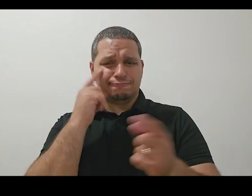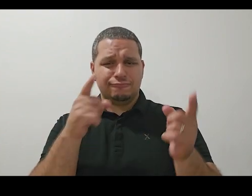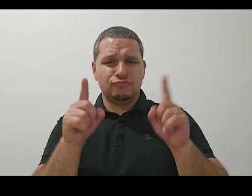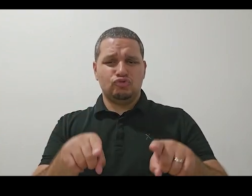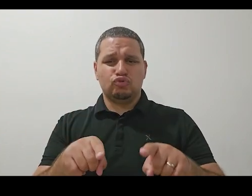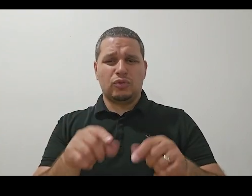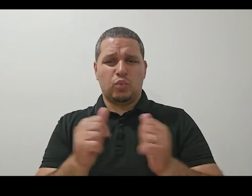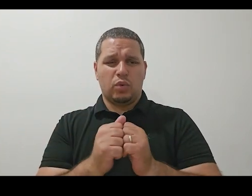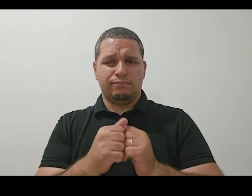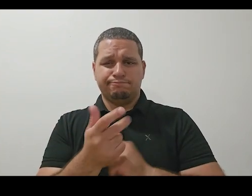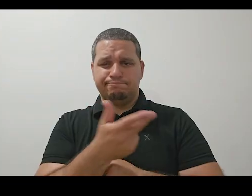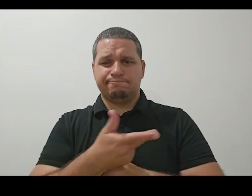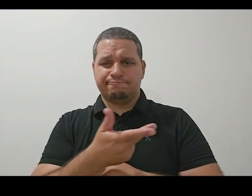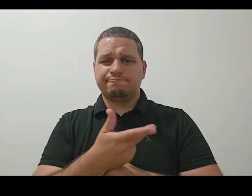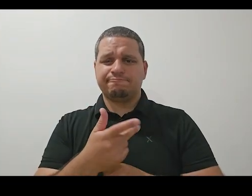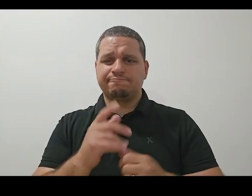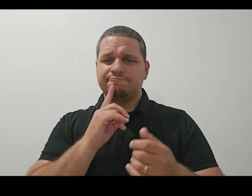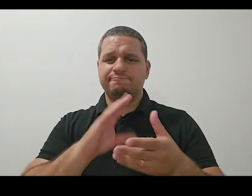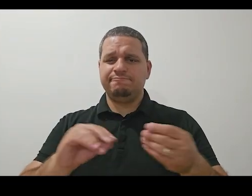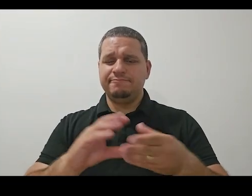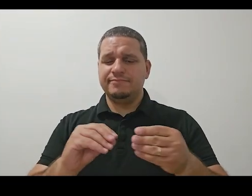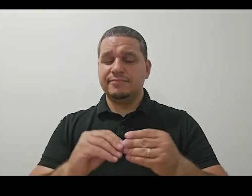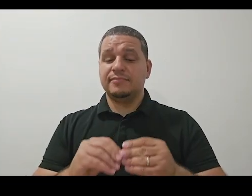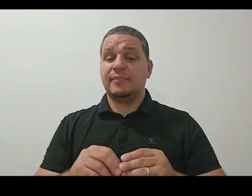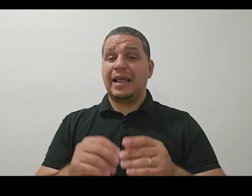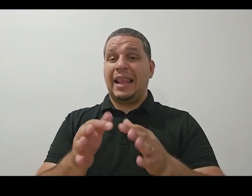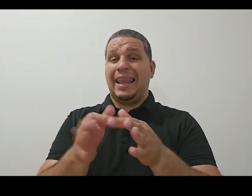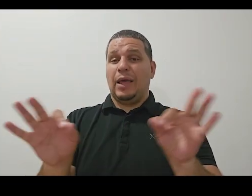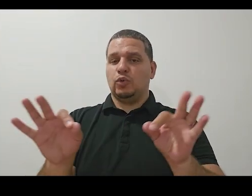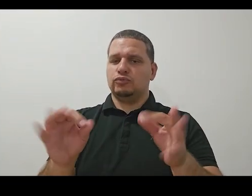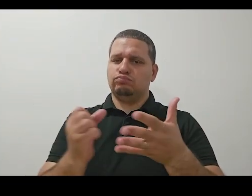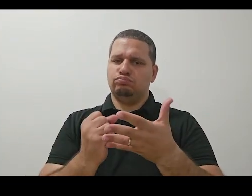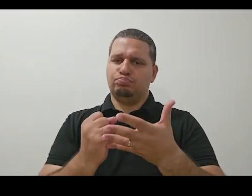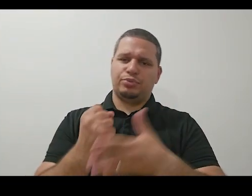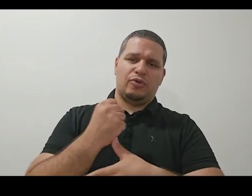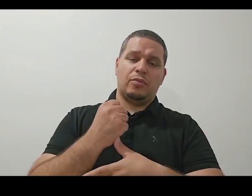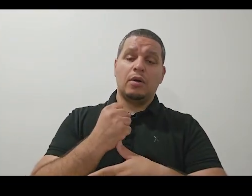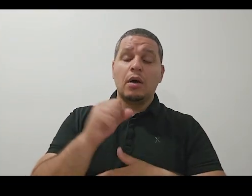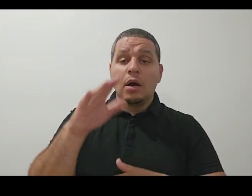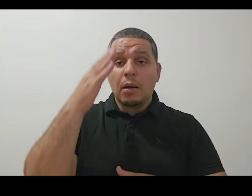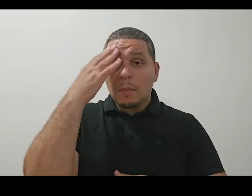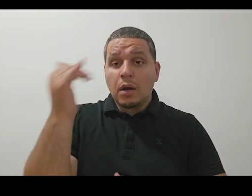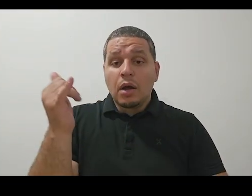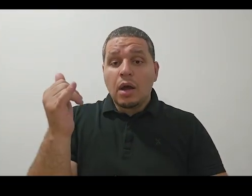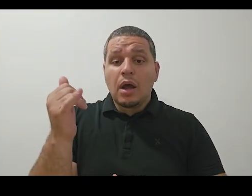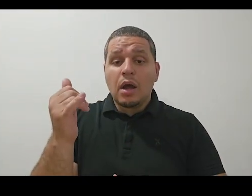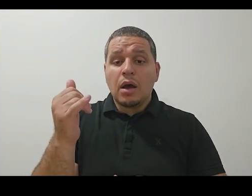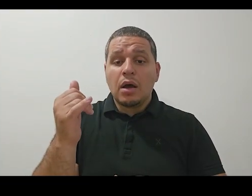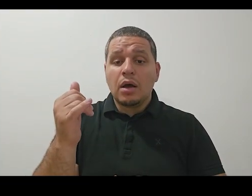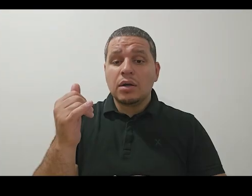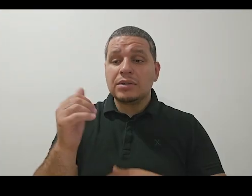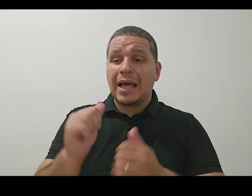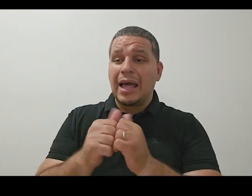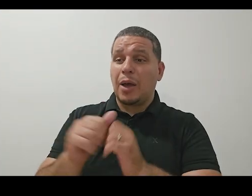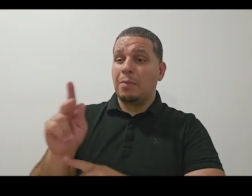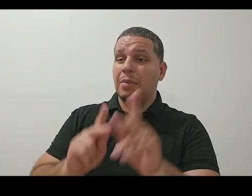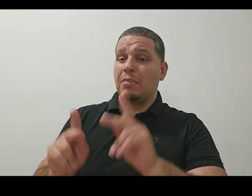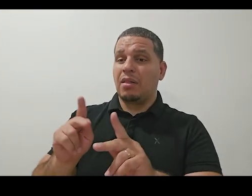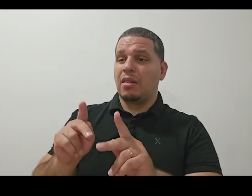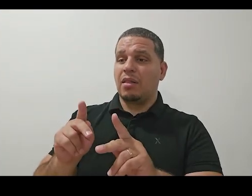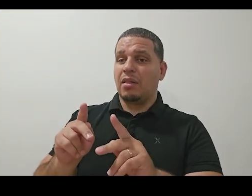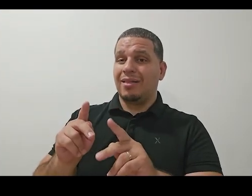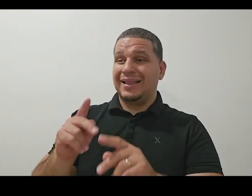the panel is saying. Language is primary just because of the way people